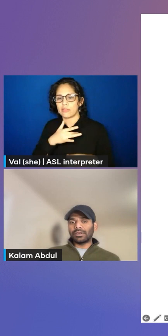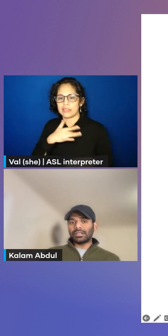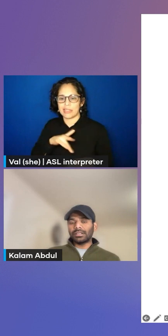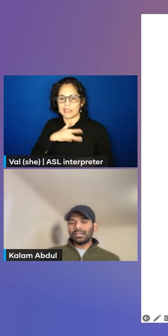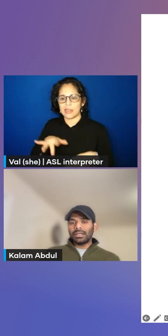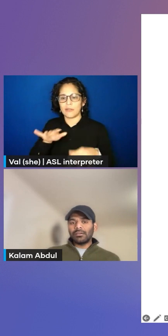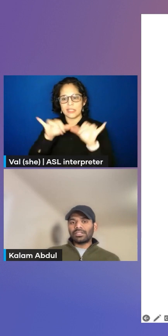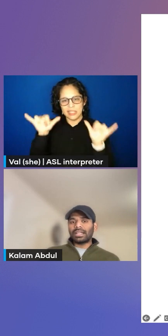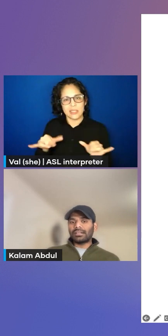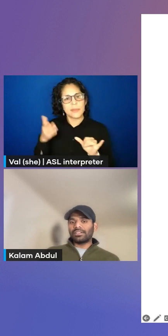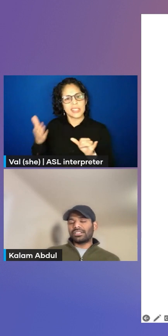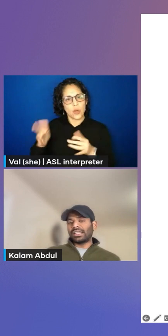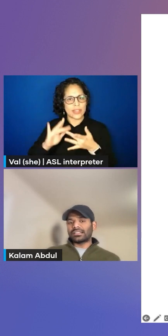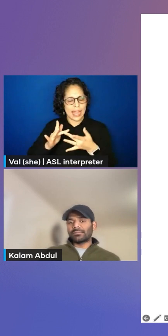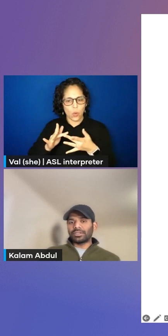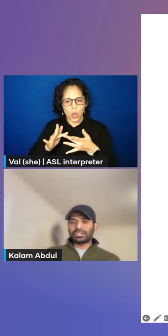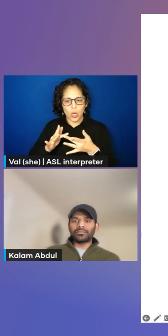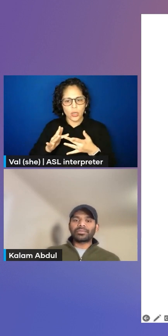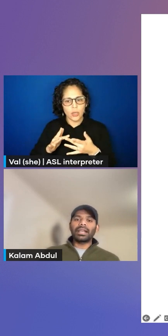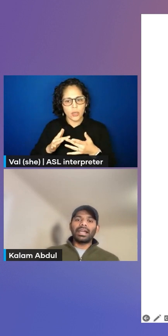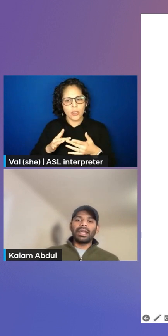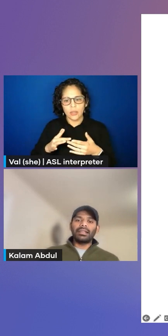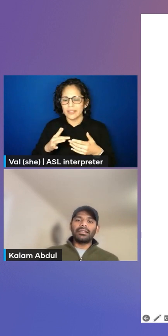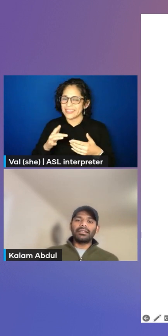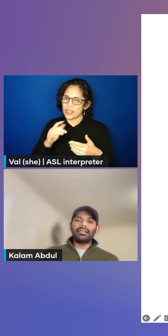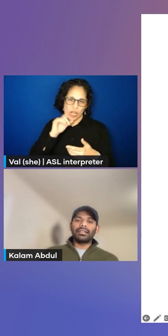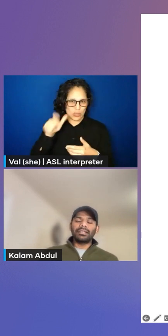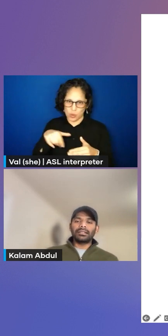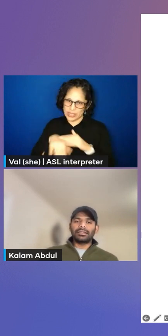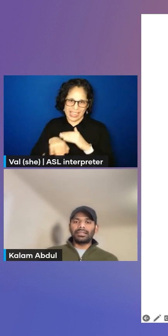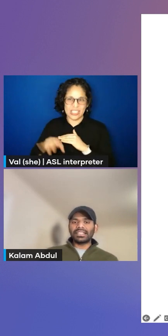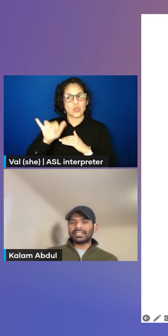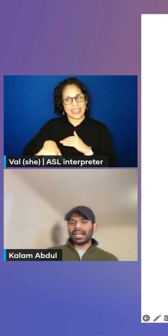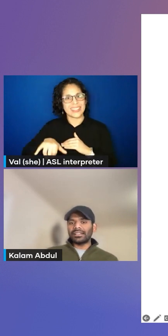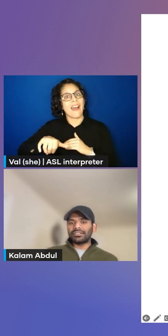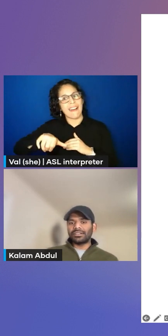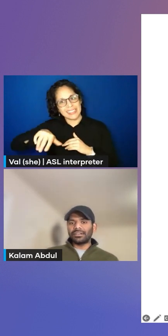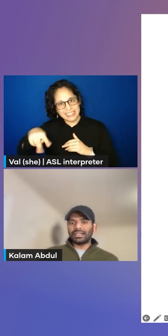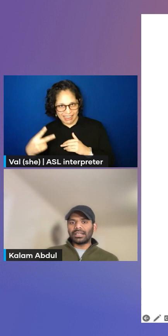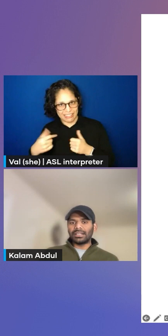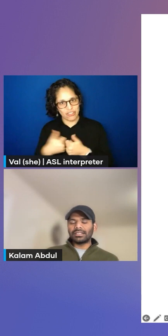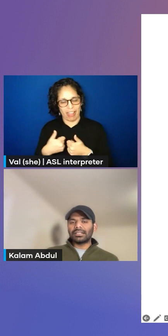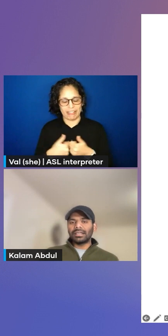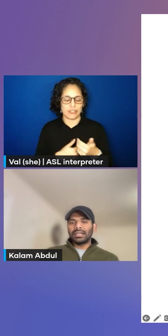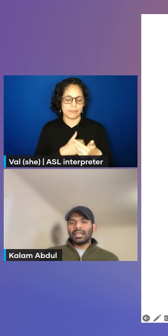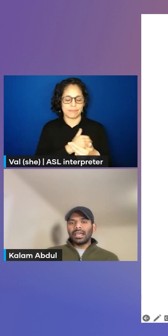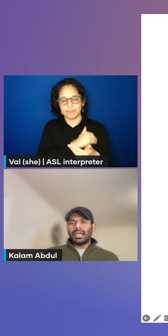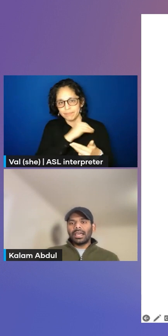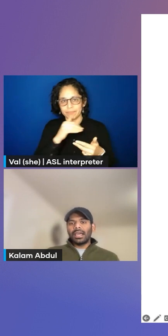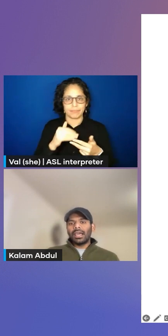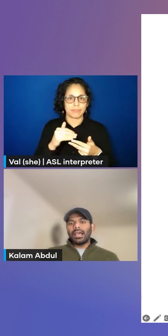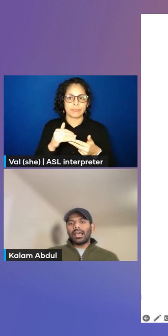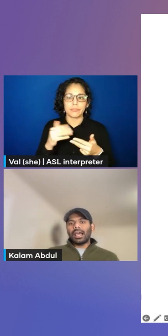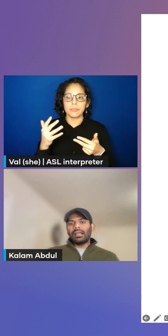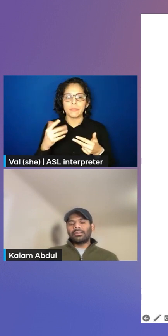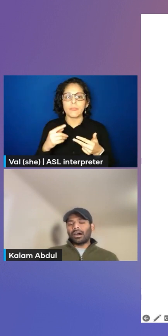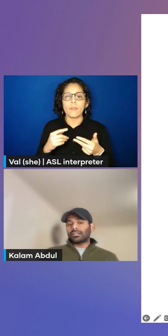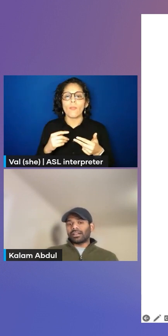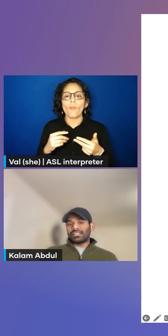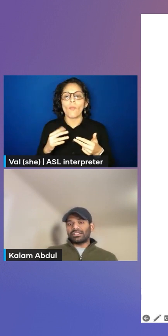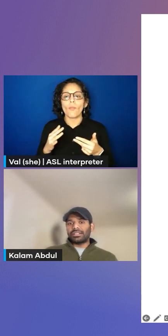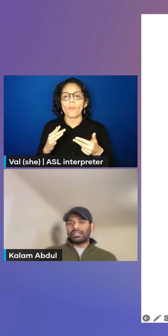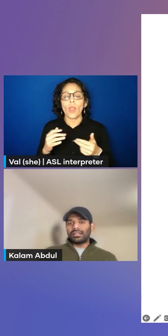on the network, which they're not supposed to. And the next challenge here is